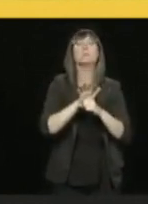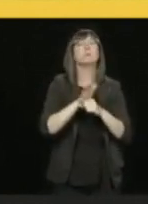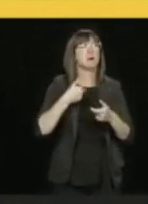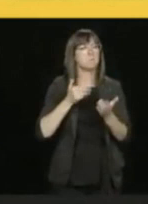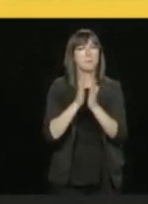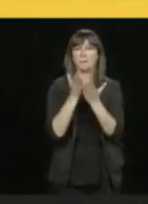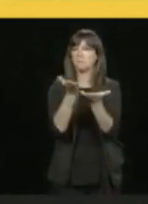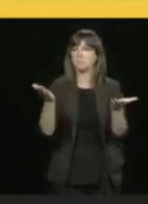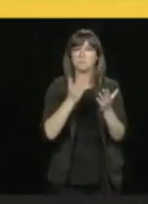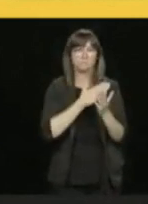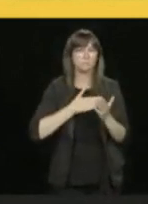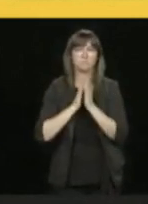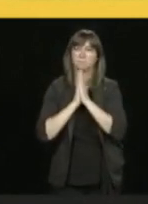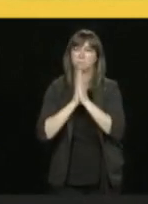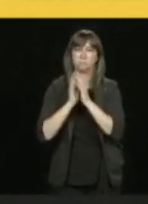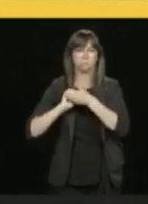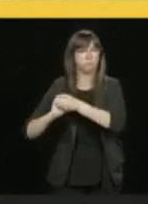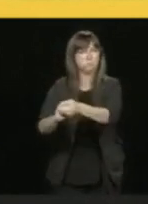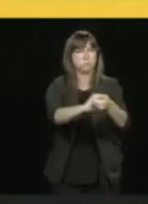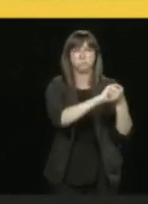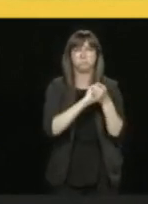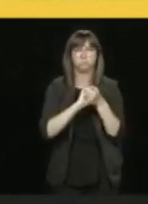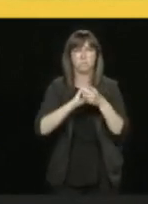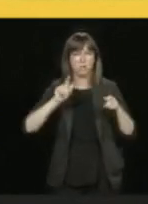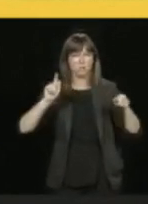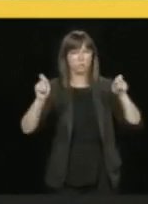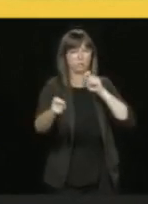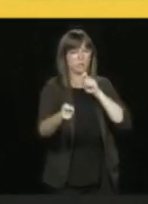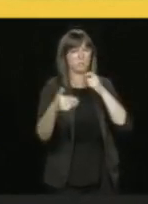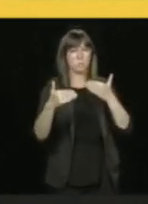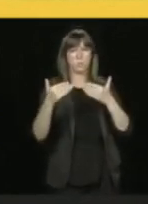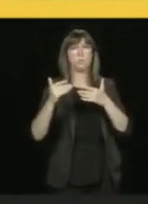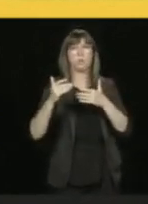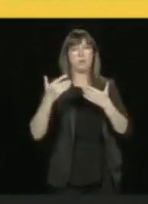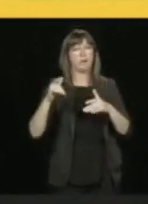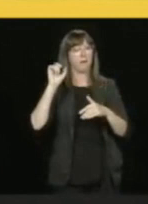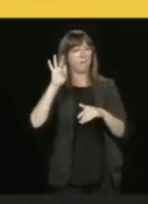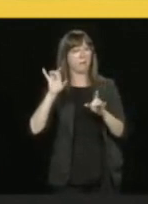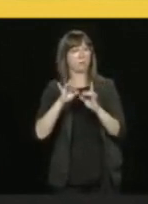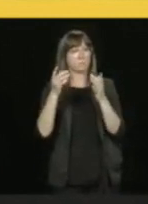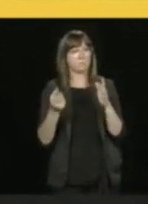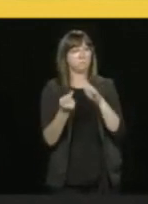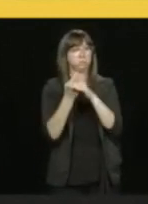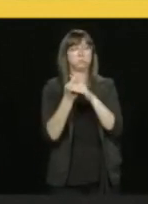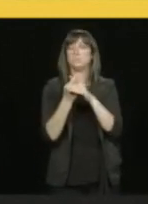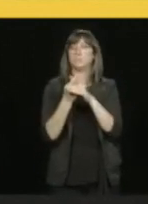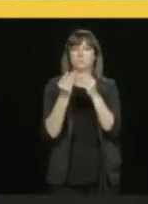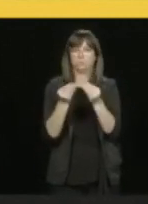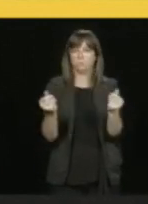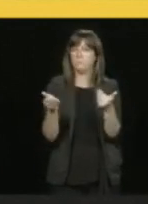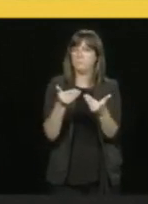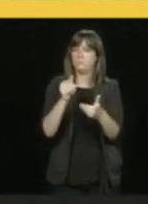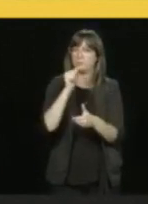strong. In the face of change, our greatest generation showed us that overcoming crisis isn't easy. They